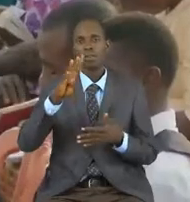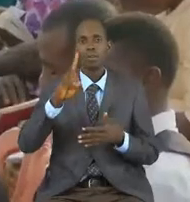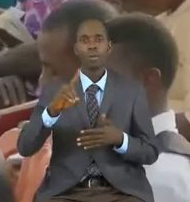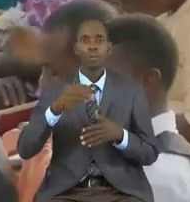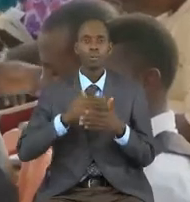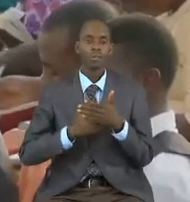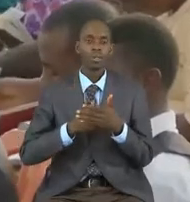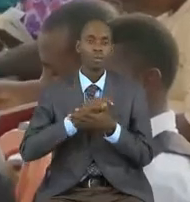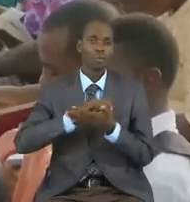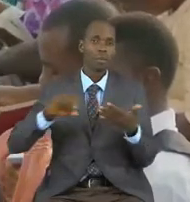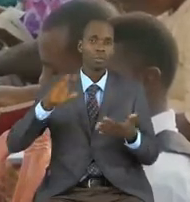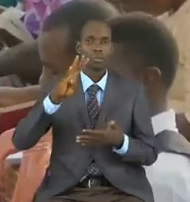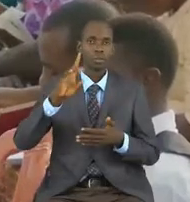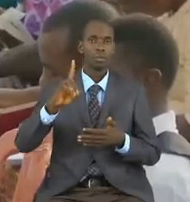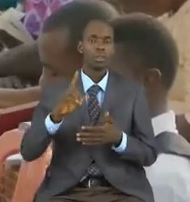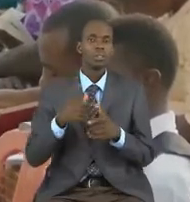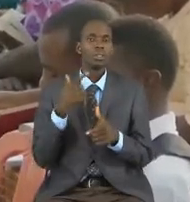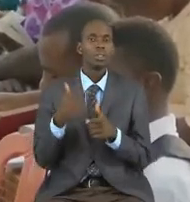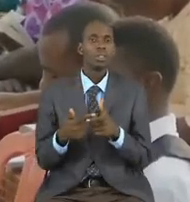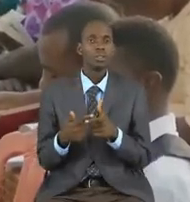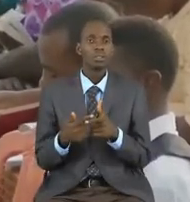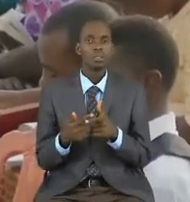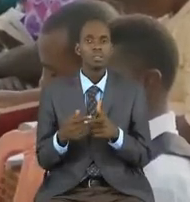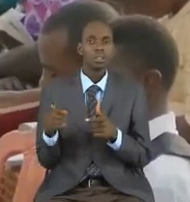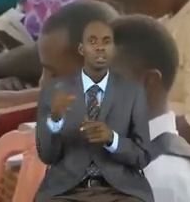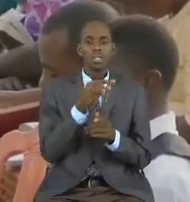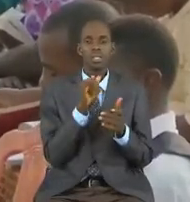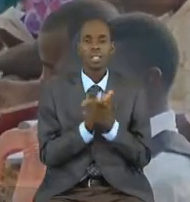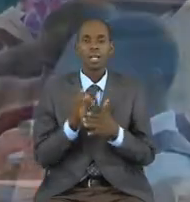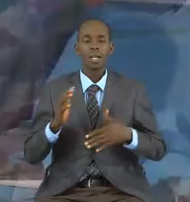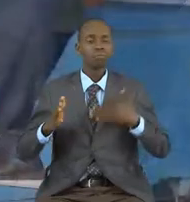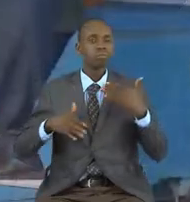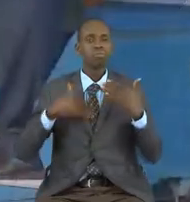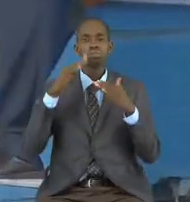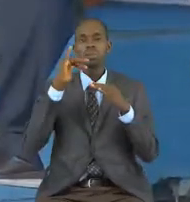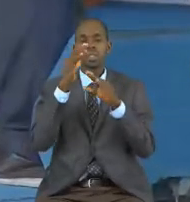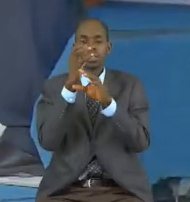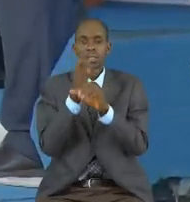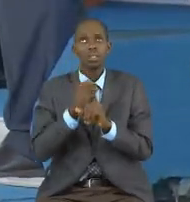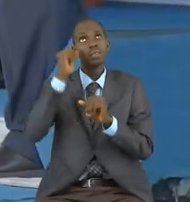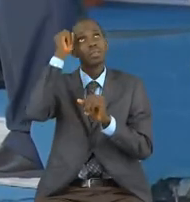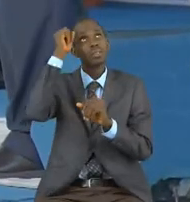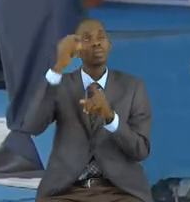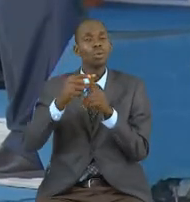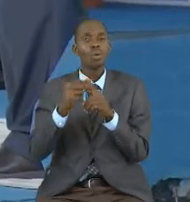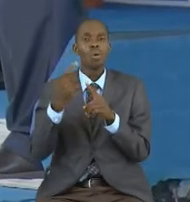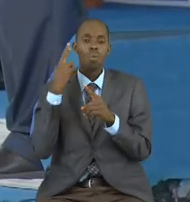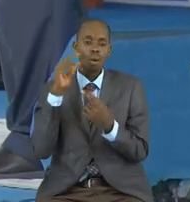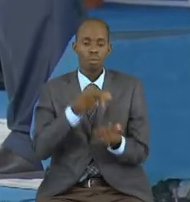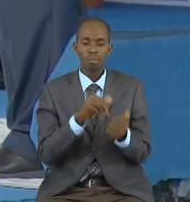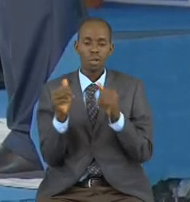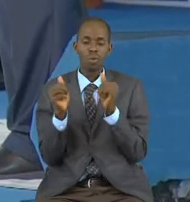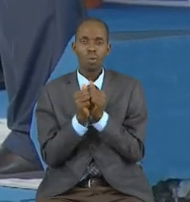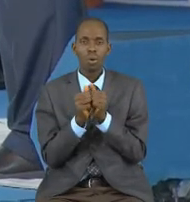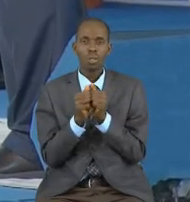41, then they that gladly received his word were baptized in water, and the